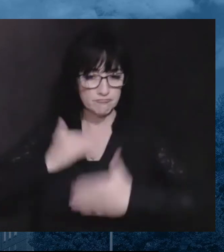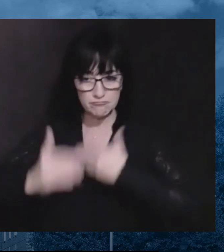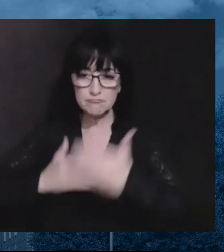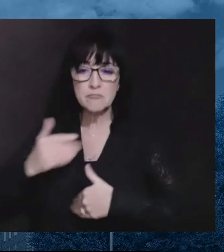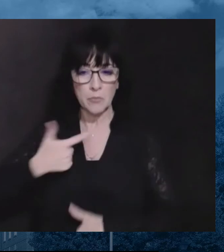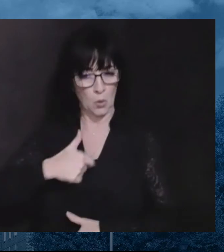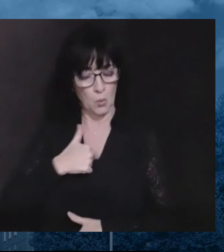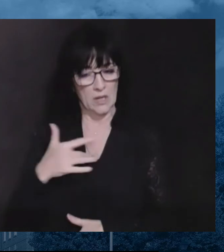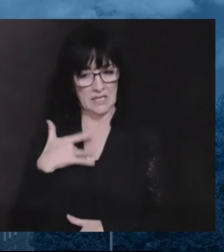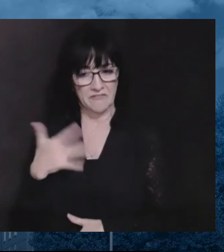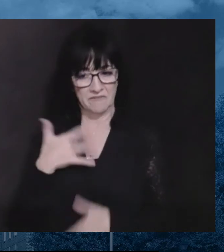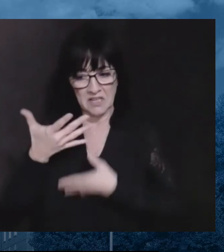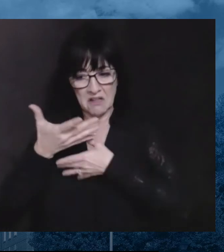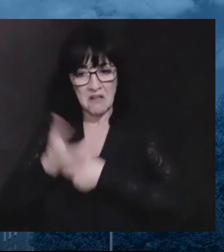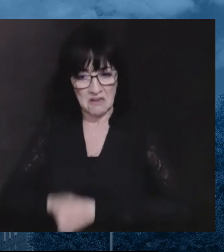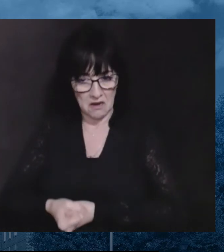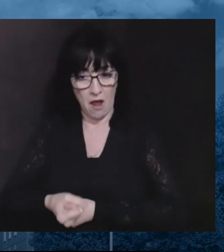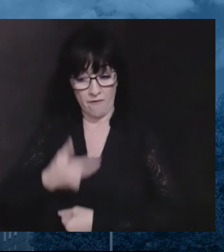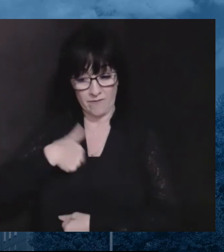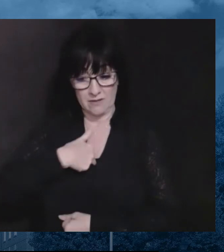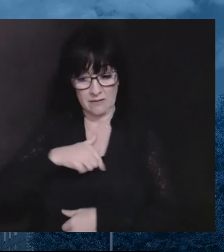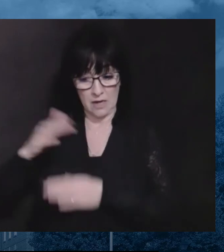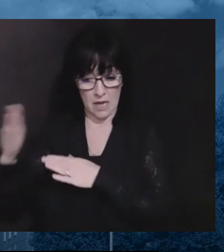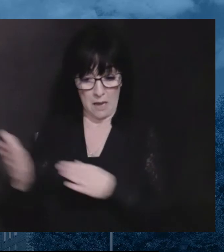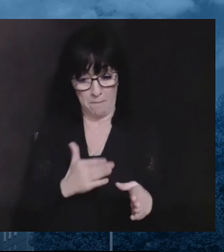very quickly.